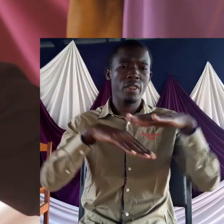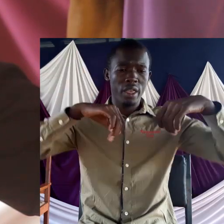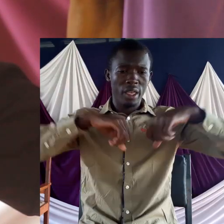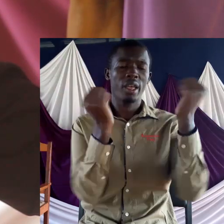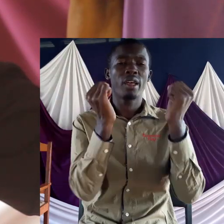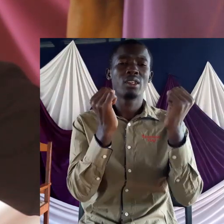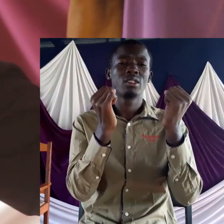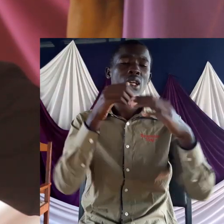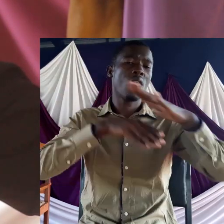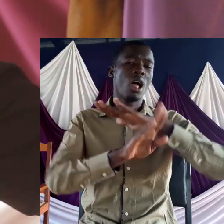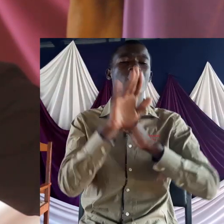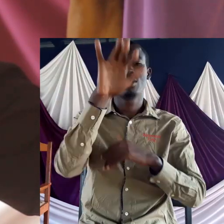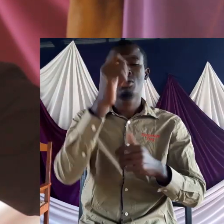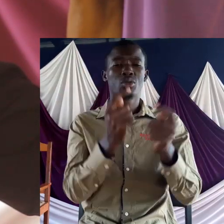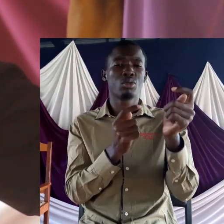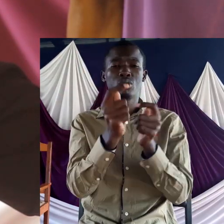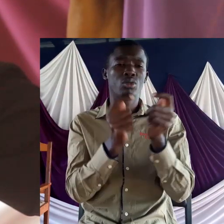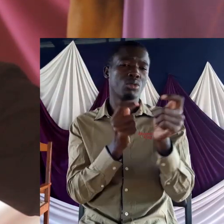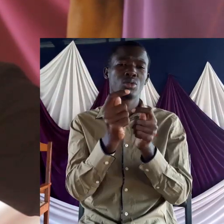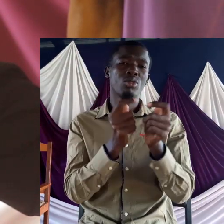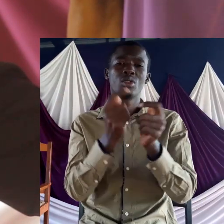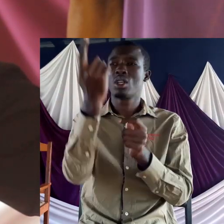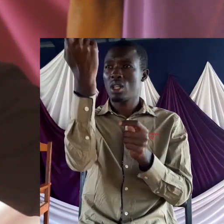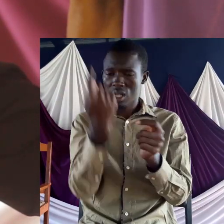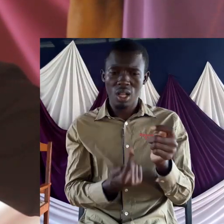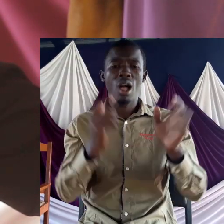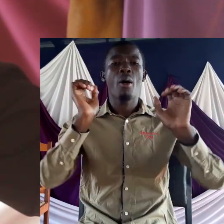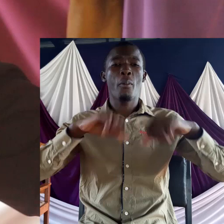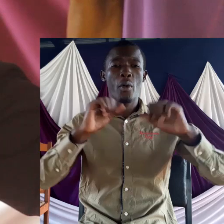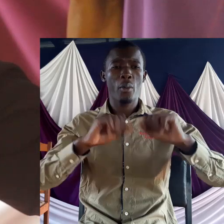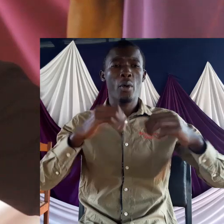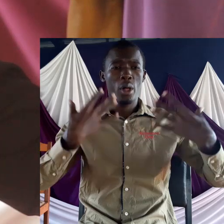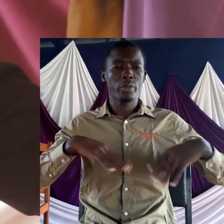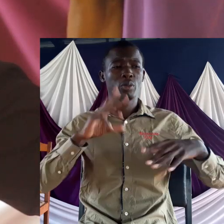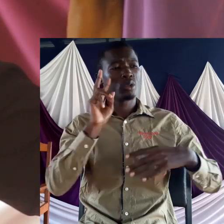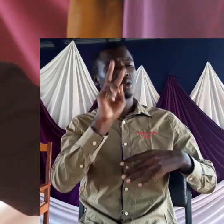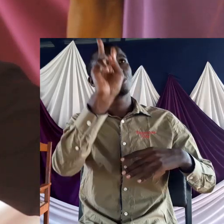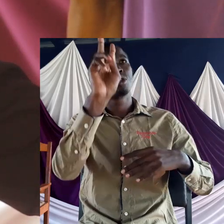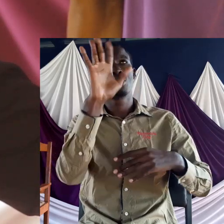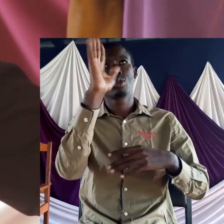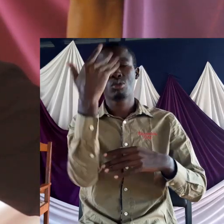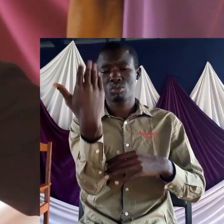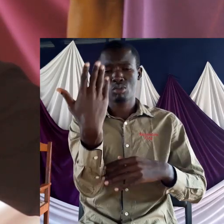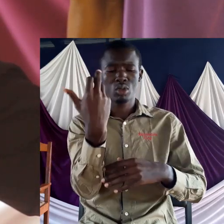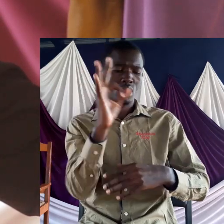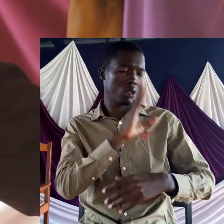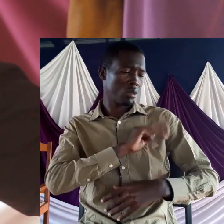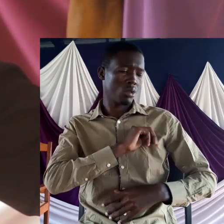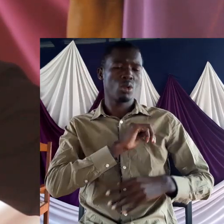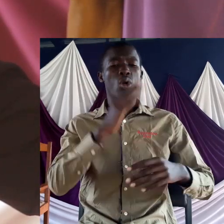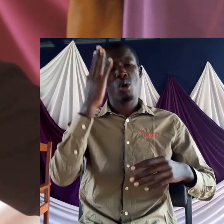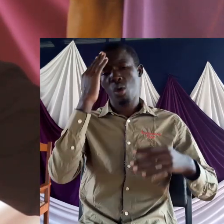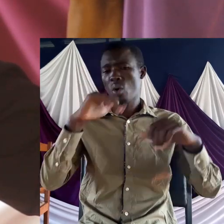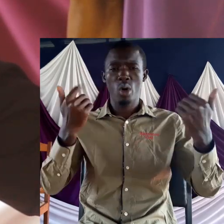your control. Father, intervene so that your people may see your hand of mercy, so that people may know that you are the living